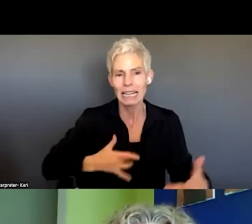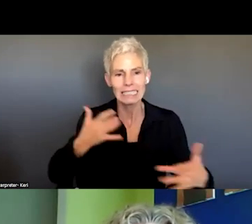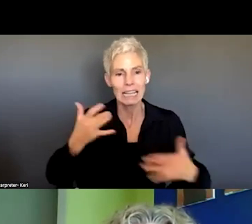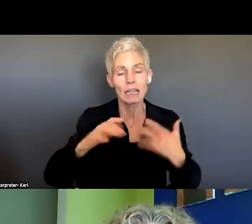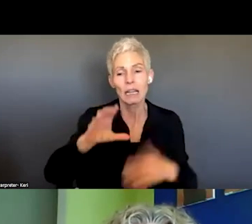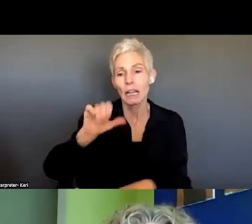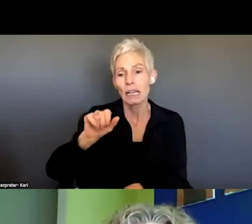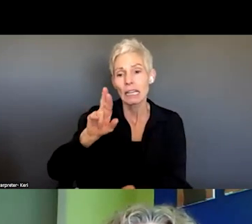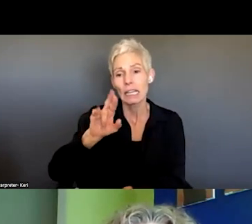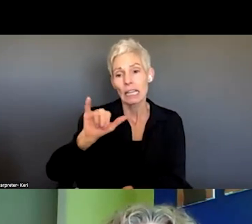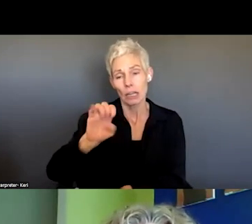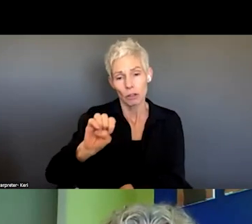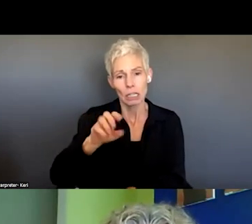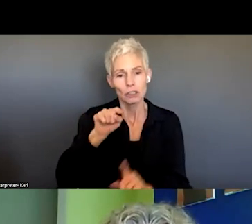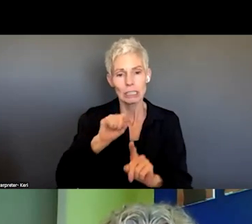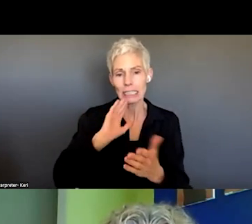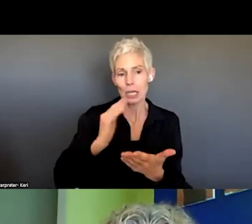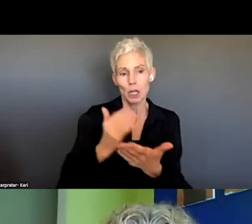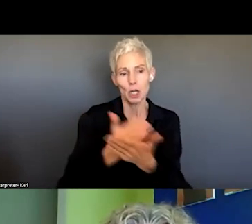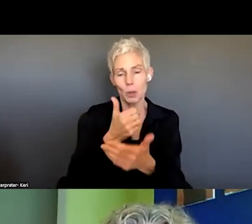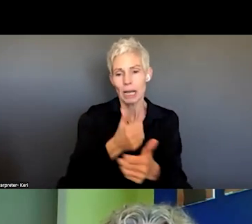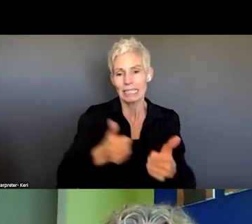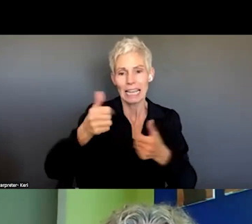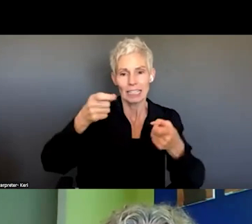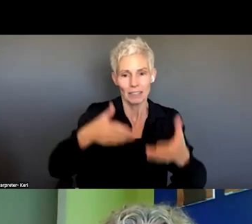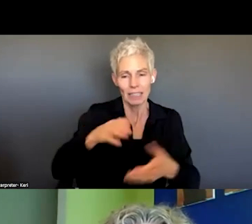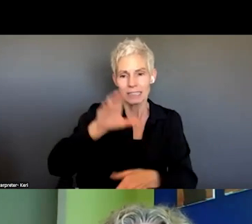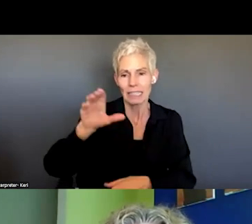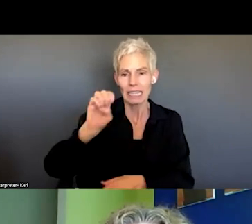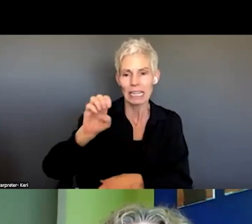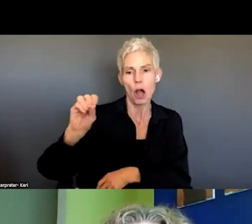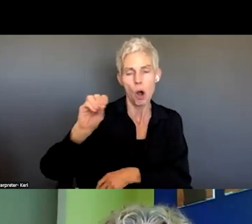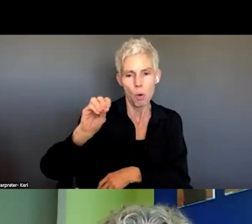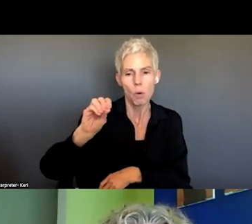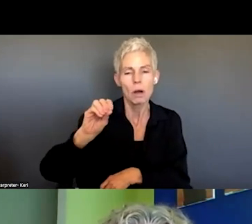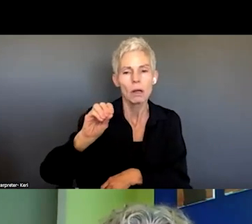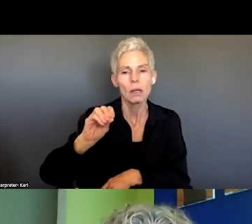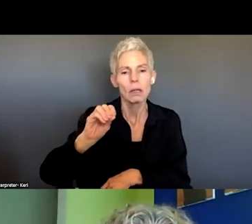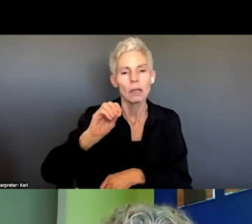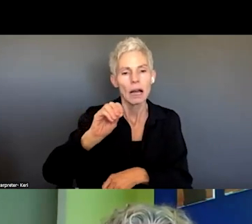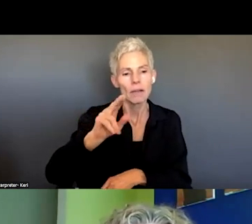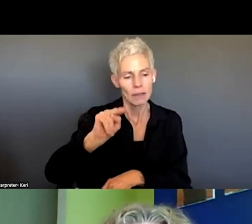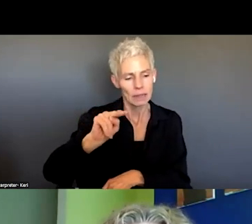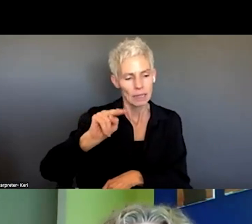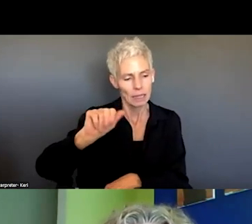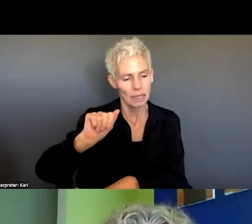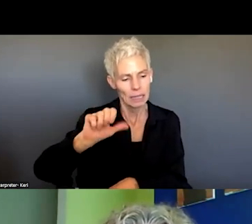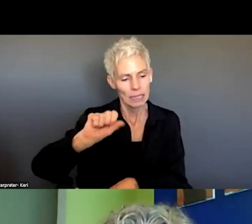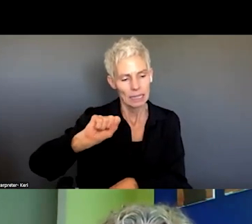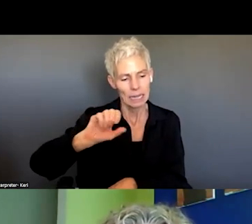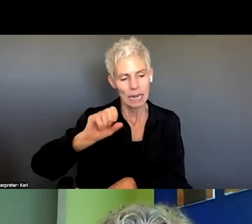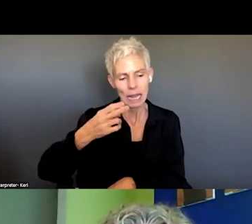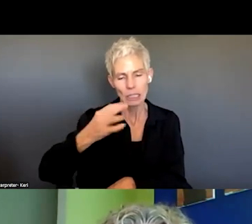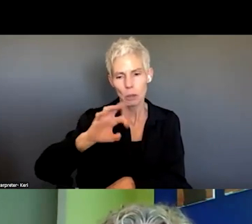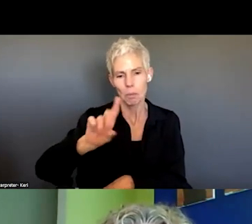Carrie is the new Executive Director, CEO, Chief Executive of the Nashville Research Institute. Carrie,